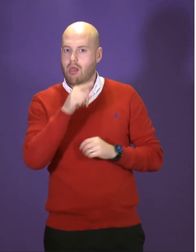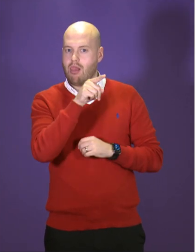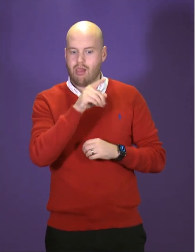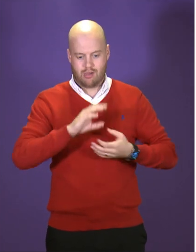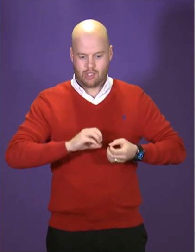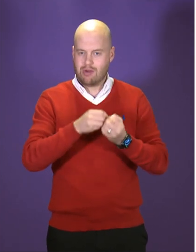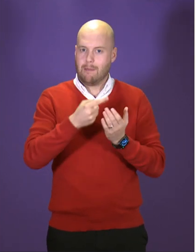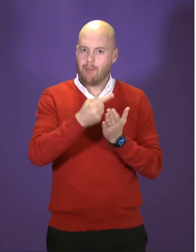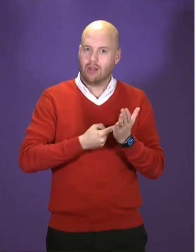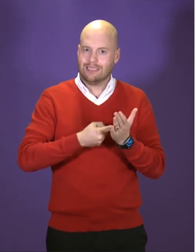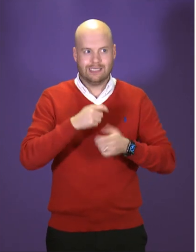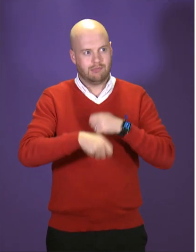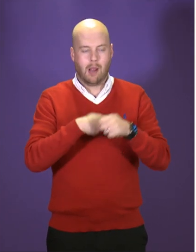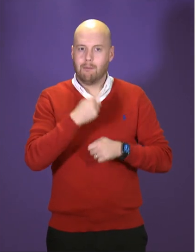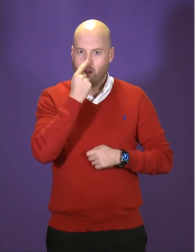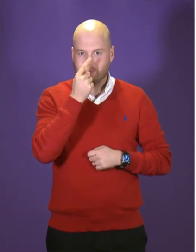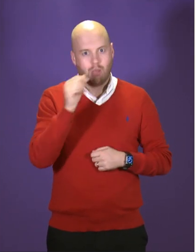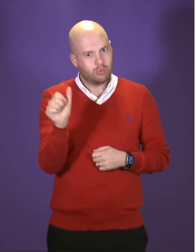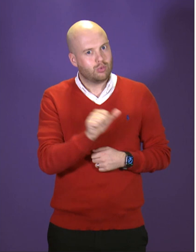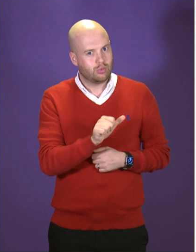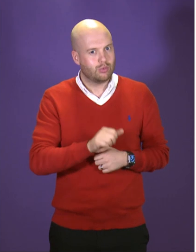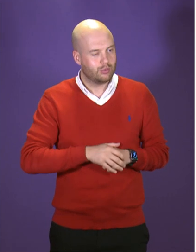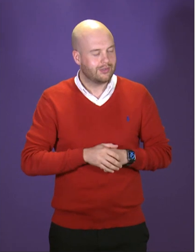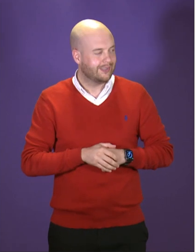it possible. Absolutely.